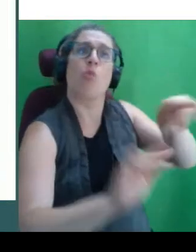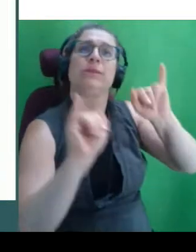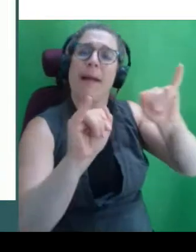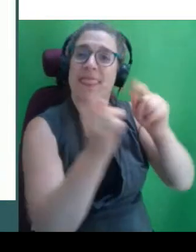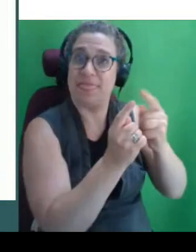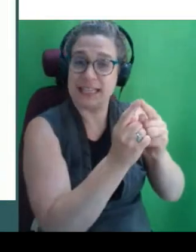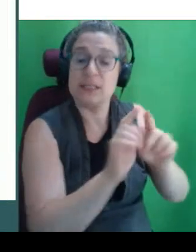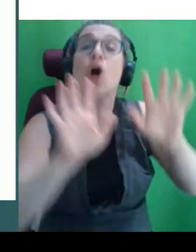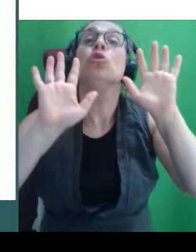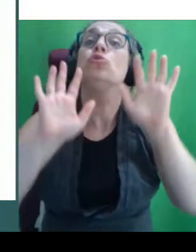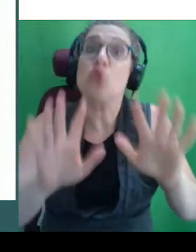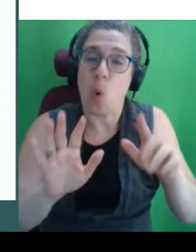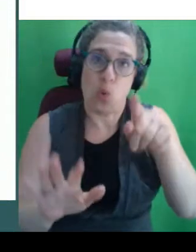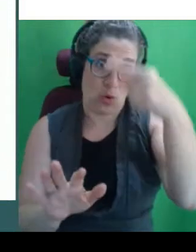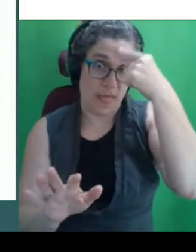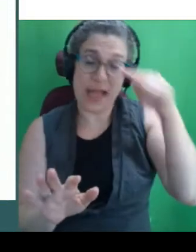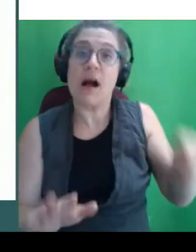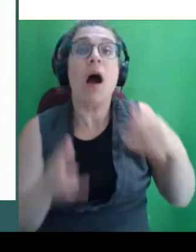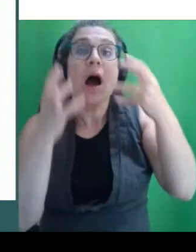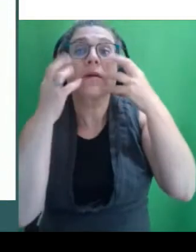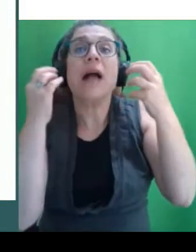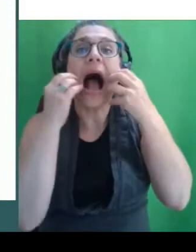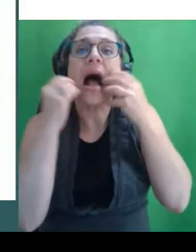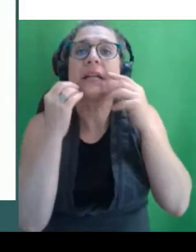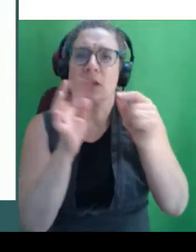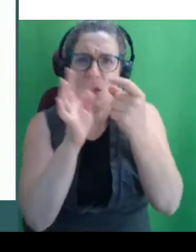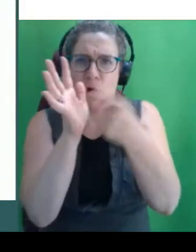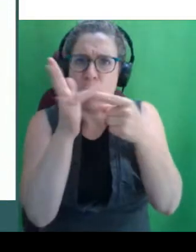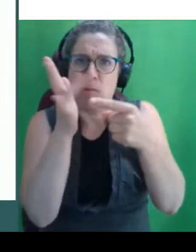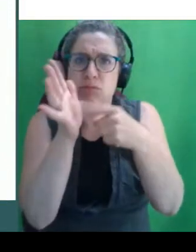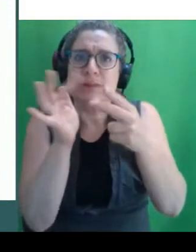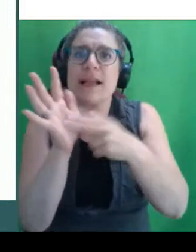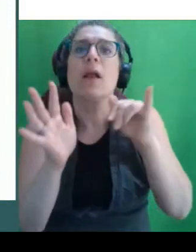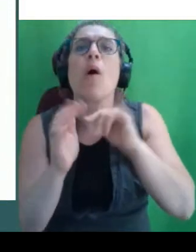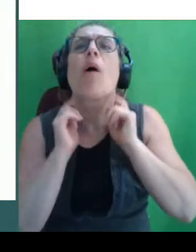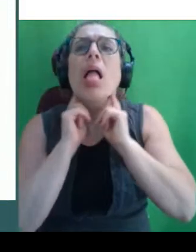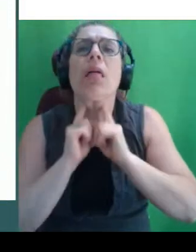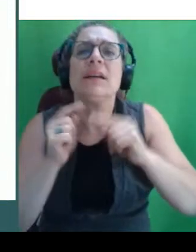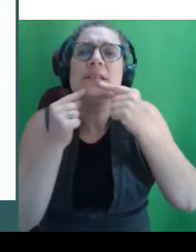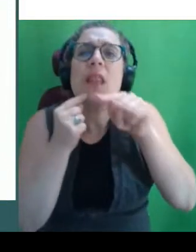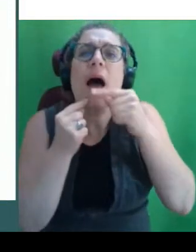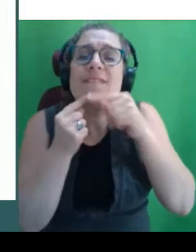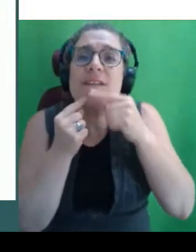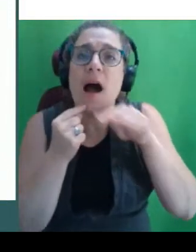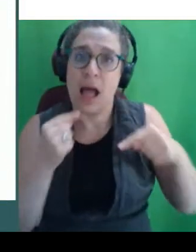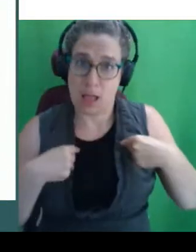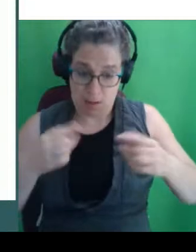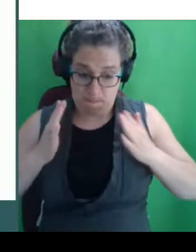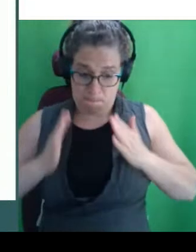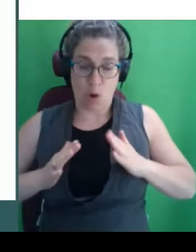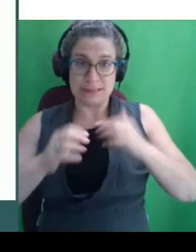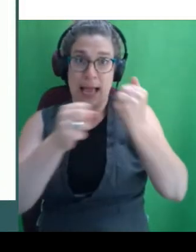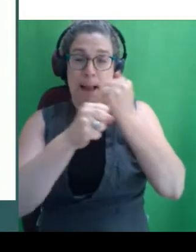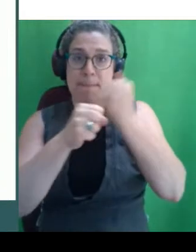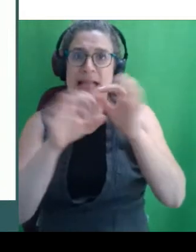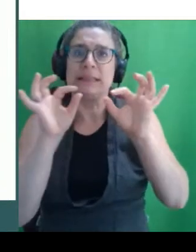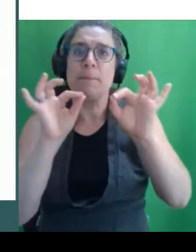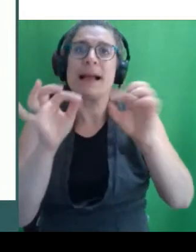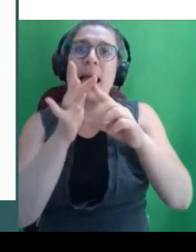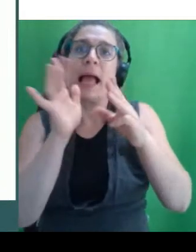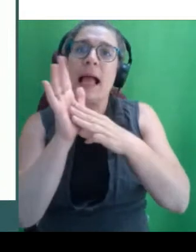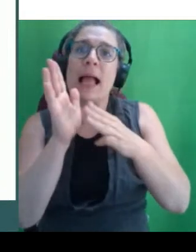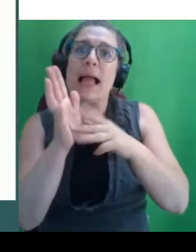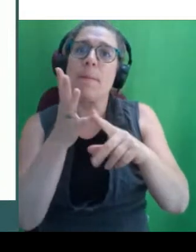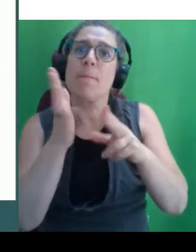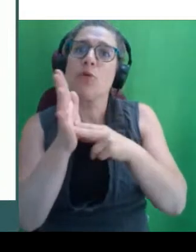salivary glands, etc., the body makes a specific immunoglobulin, and you will have heard from Tariq's talk when